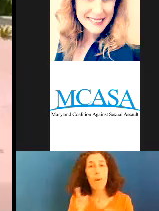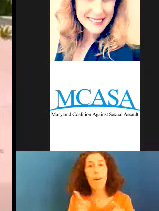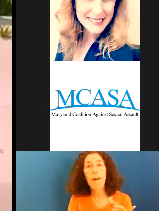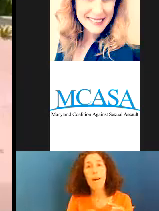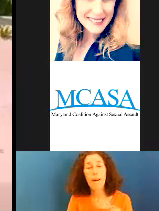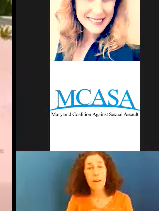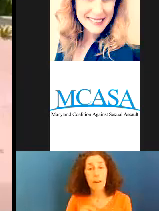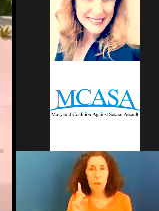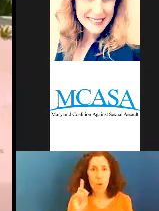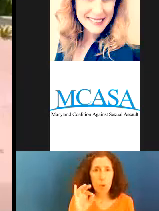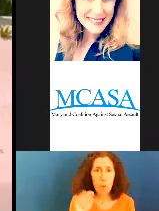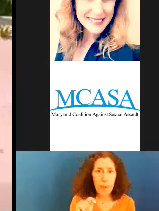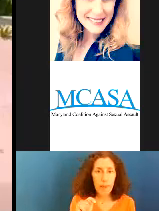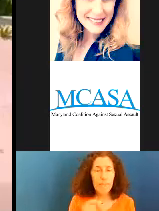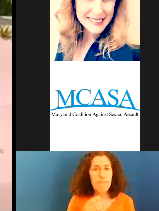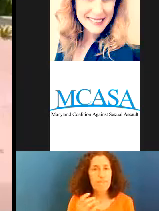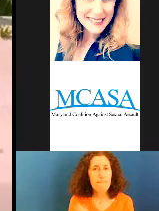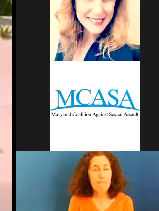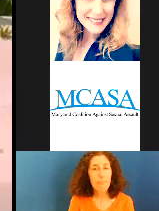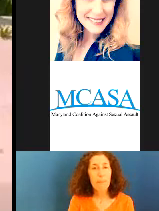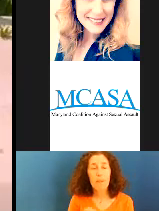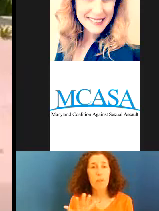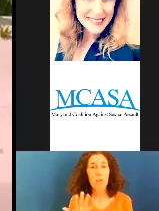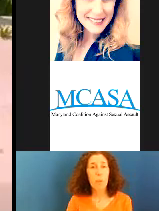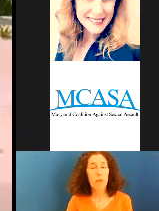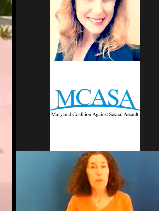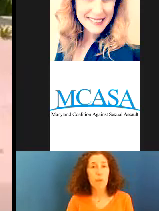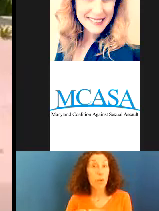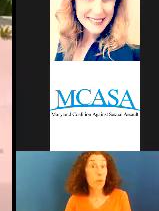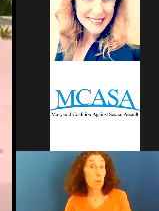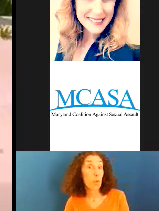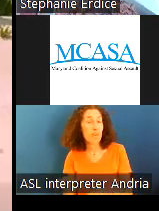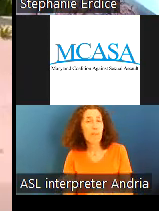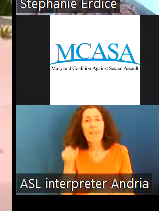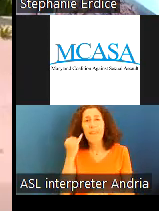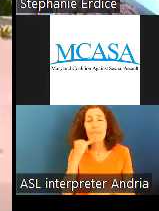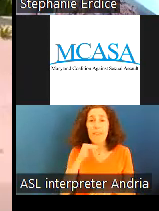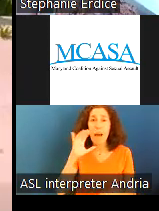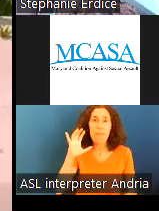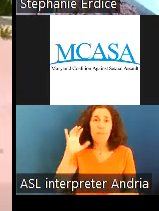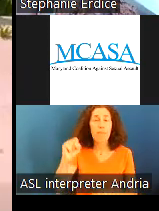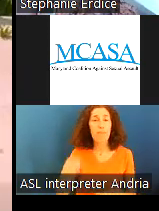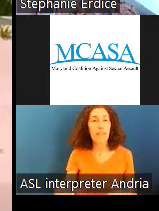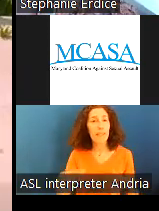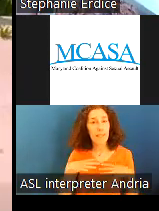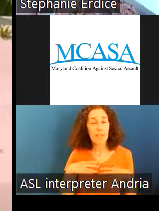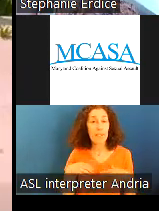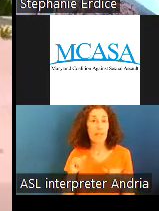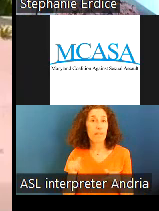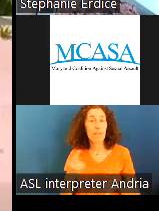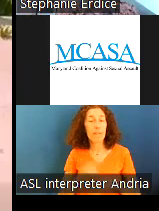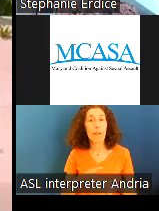those vacation days. I don't want you to lose that time. Even if you're not going anywhere, you don't have to go on vacation to take a vacation day. You